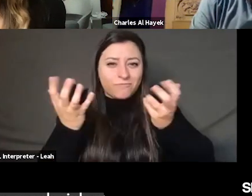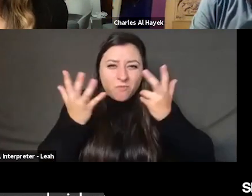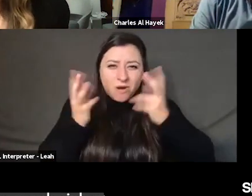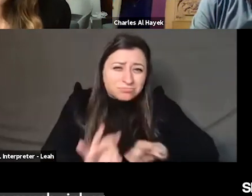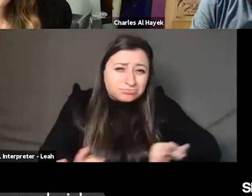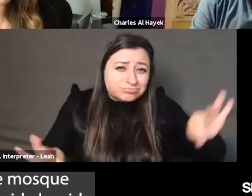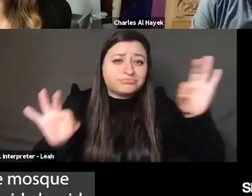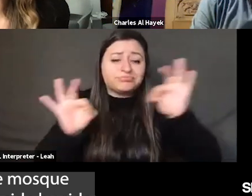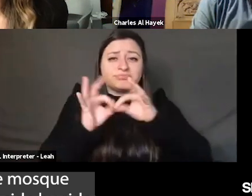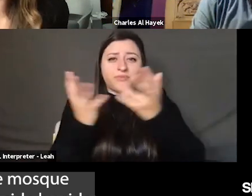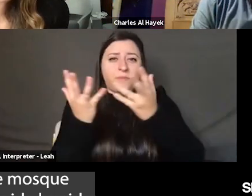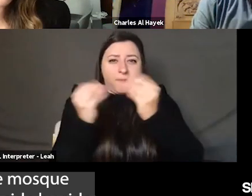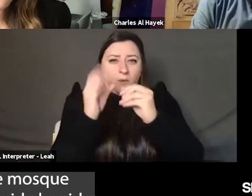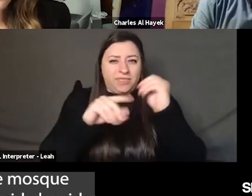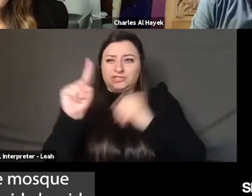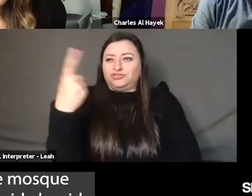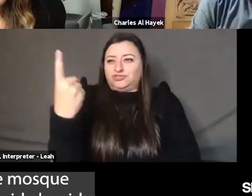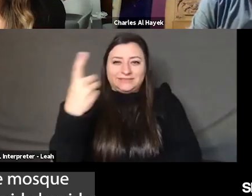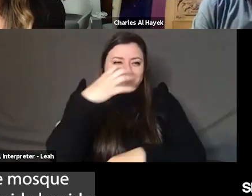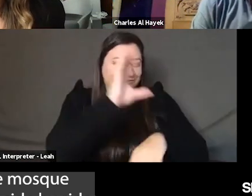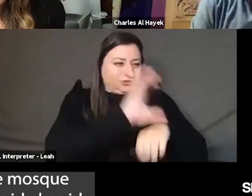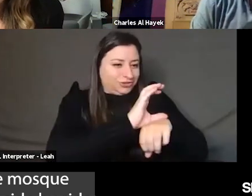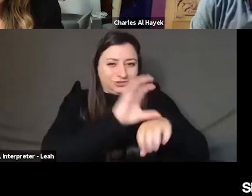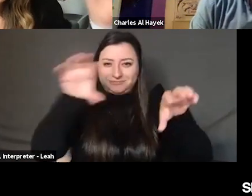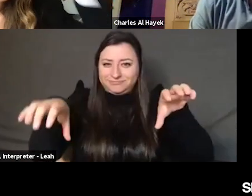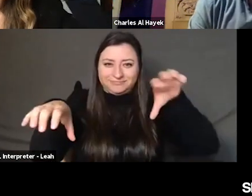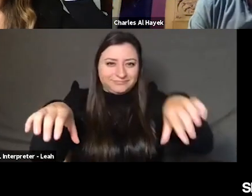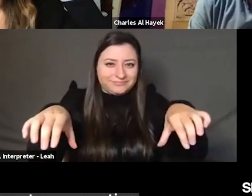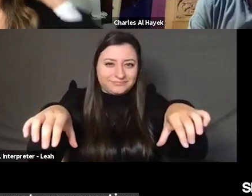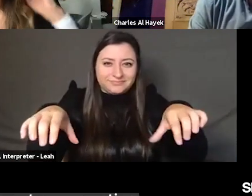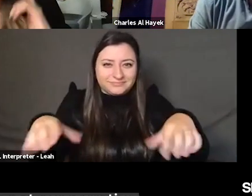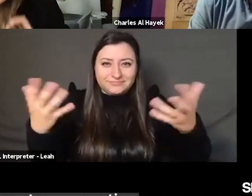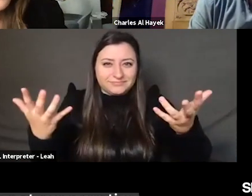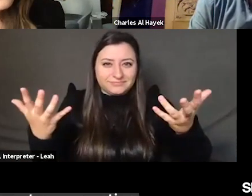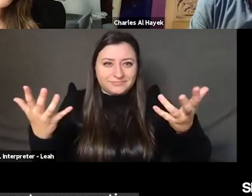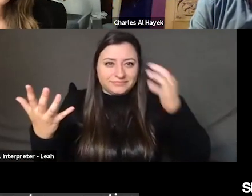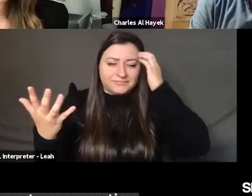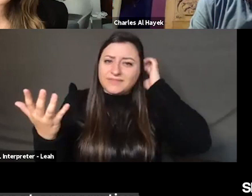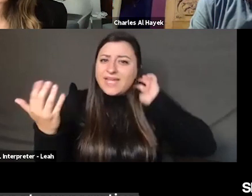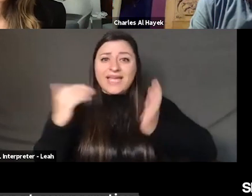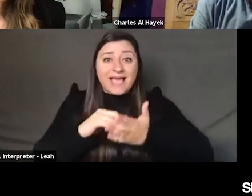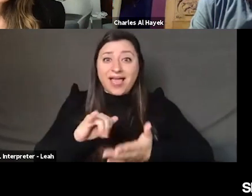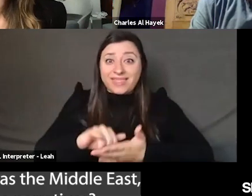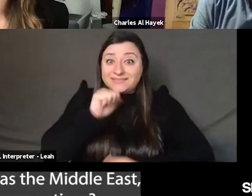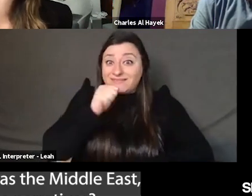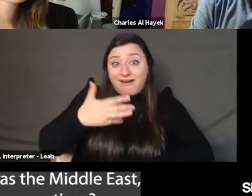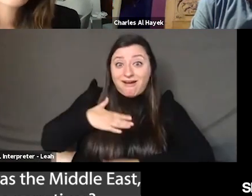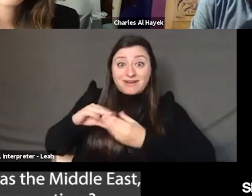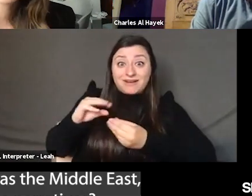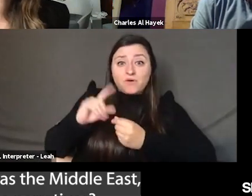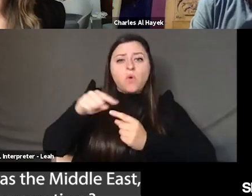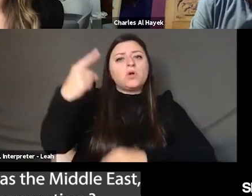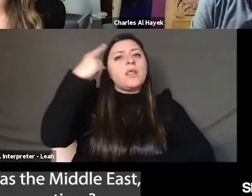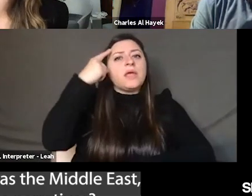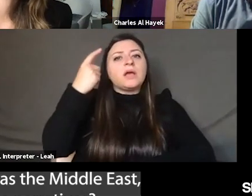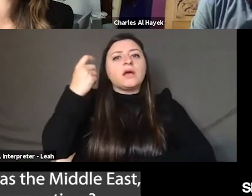so much richer than just the mosque and the church side by side. Which again is not our narrative. When you think of us